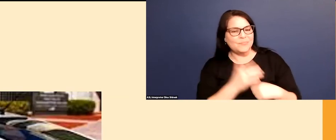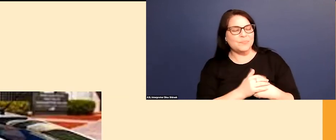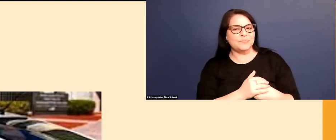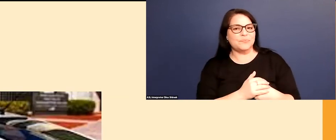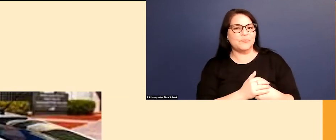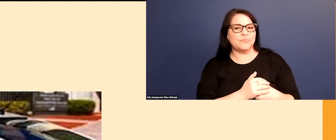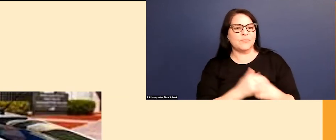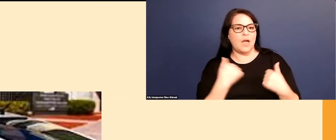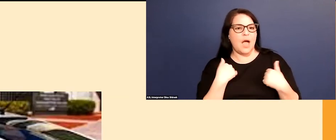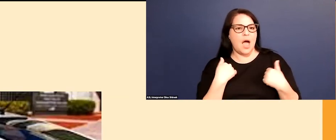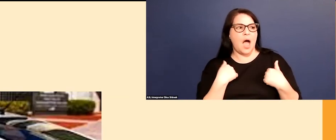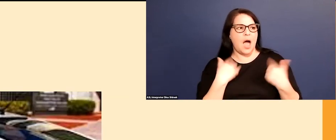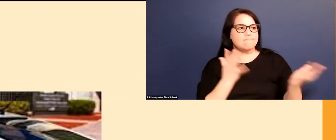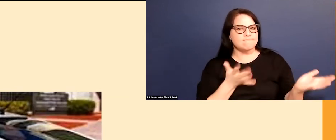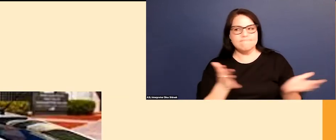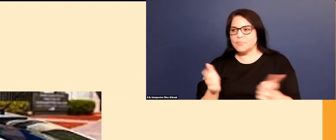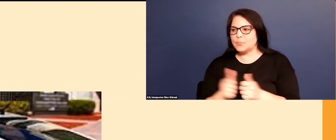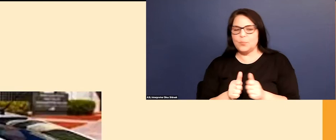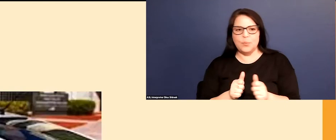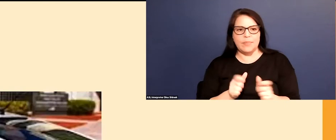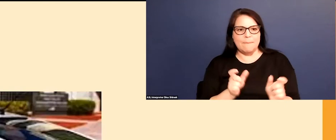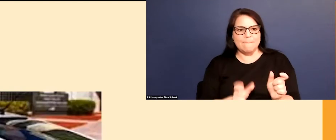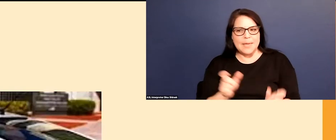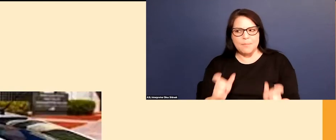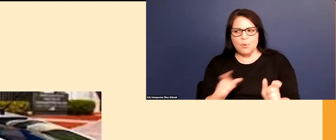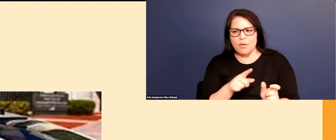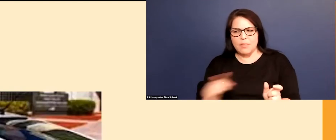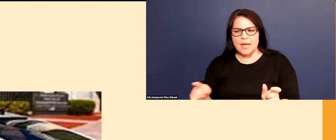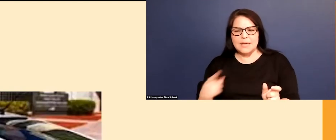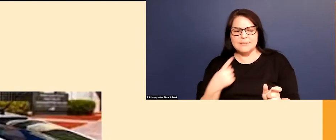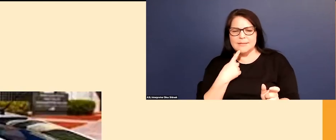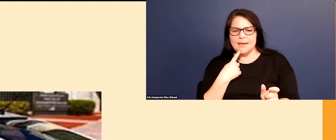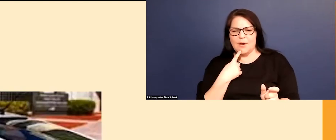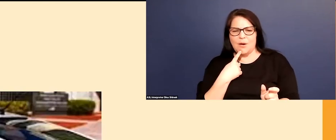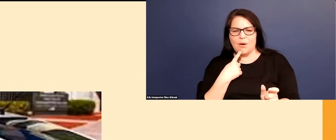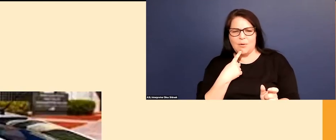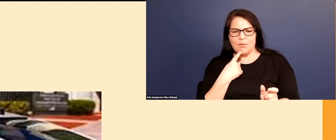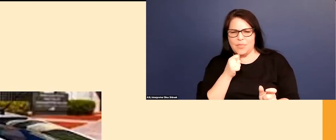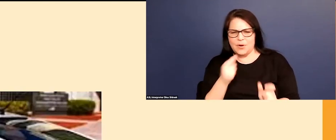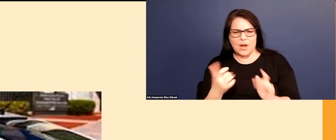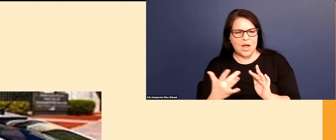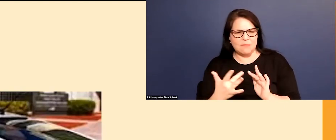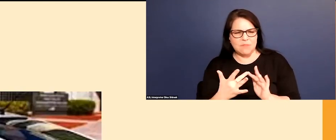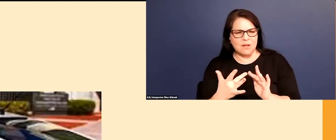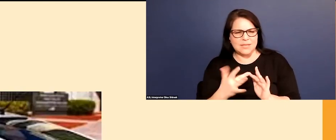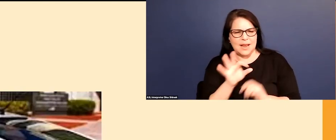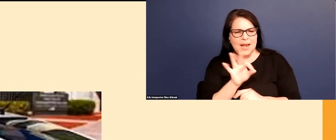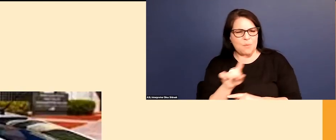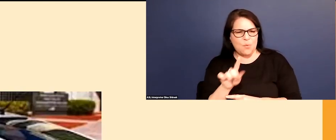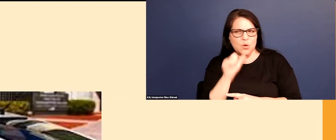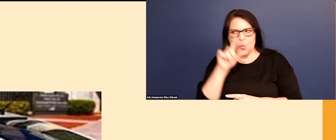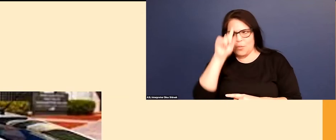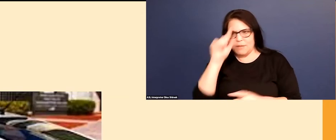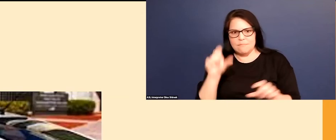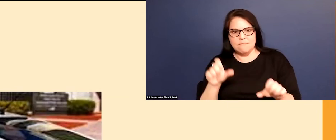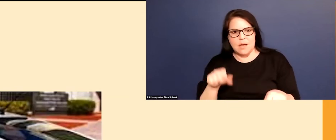Because when I talk to people, the answer is they're just not reaching out to 911 as an option.